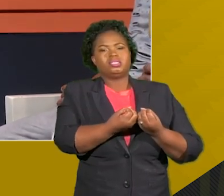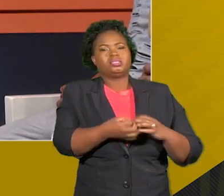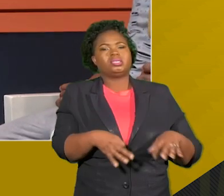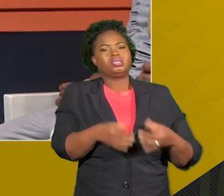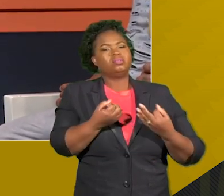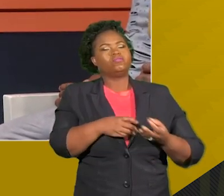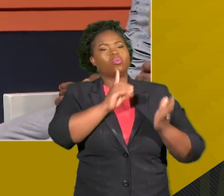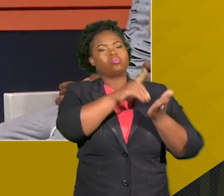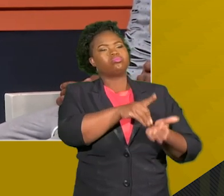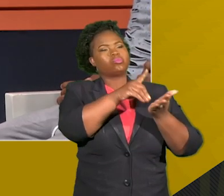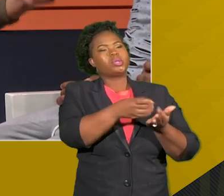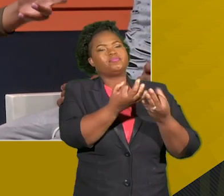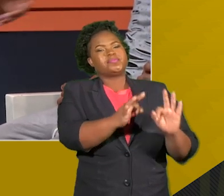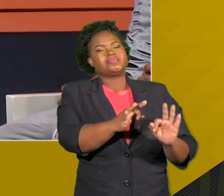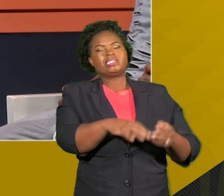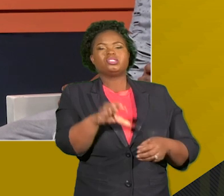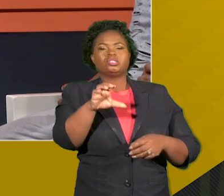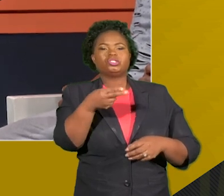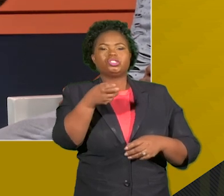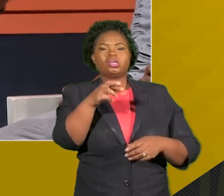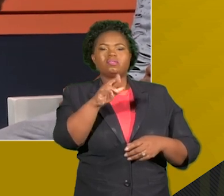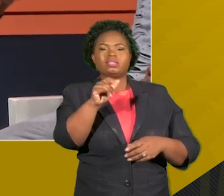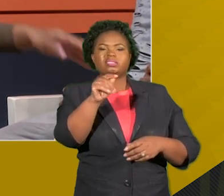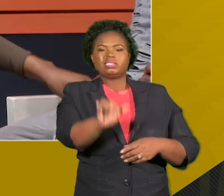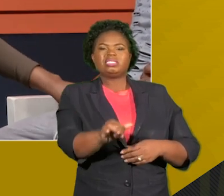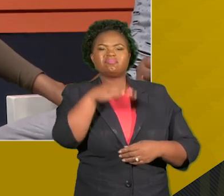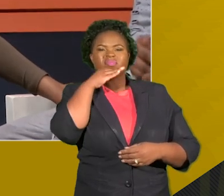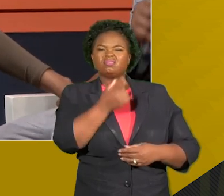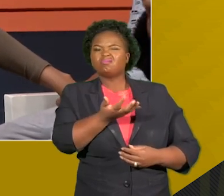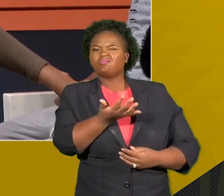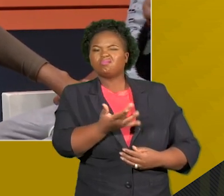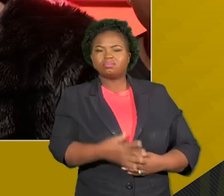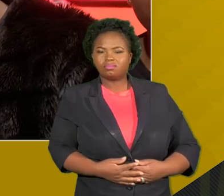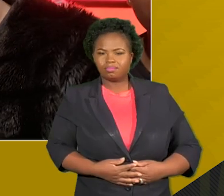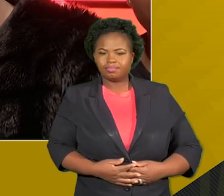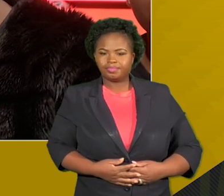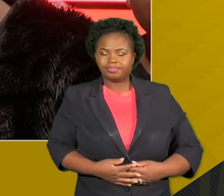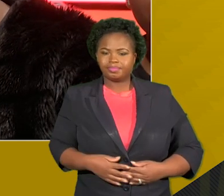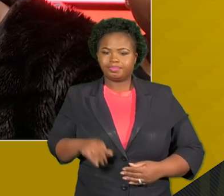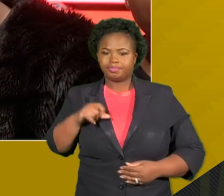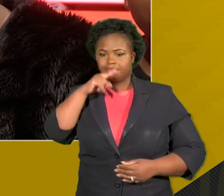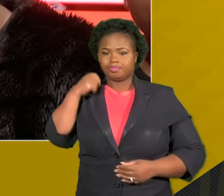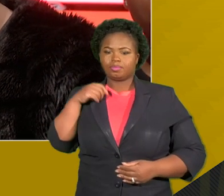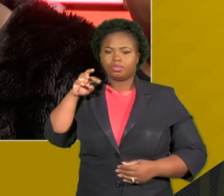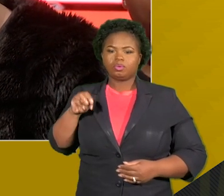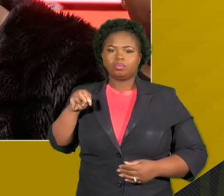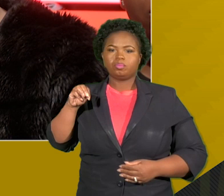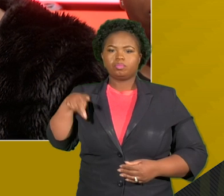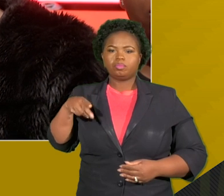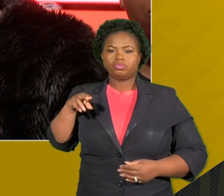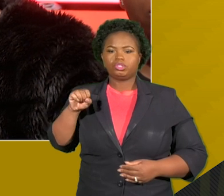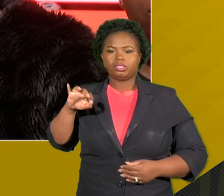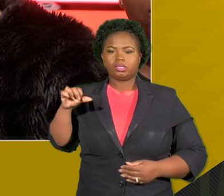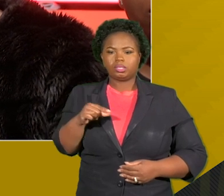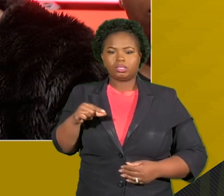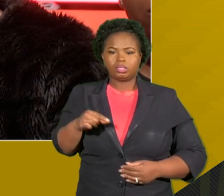Re understanding ya gore na charity organization according to wena o naleng yona, what is it? Okay, libito la ka ke nampusheng madiba ke se